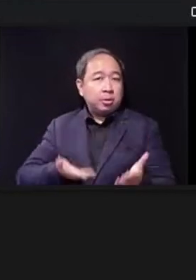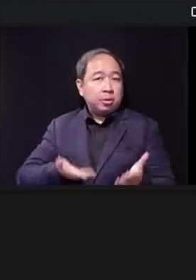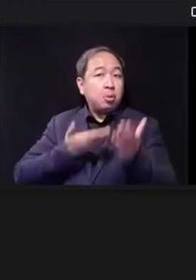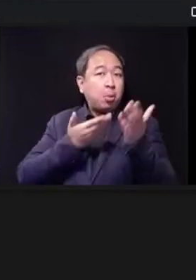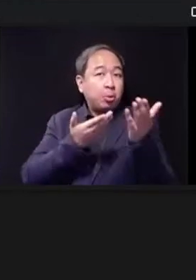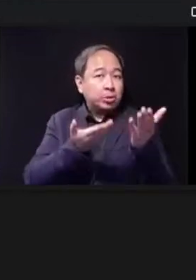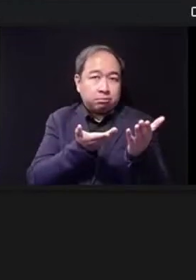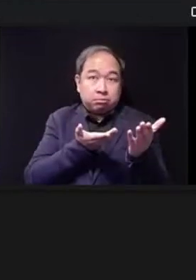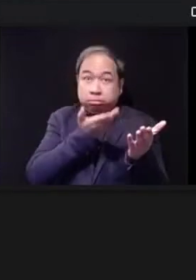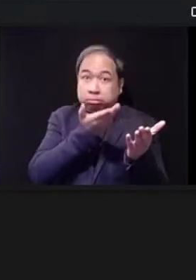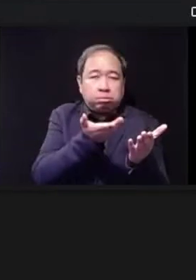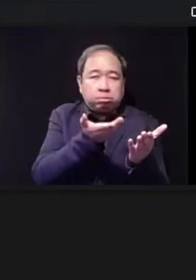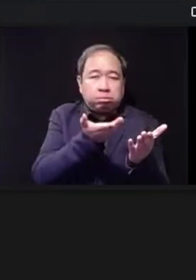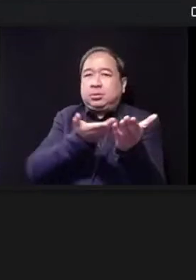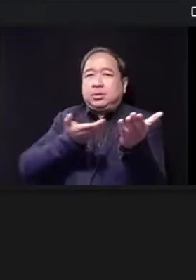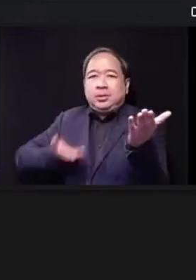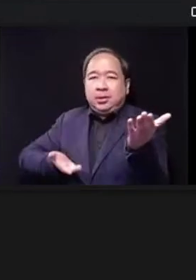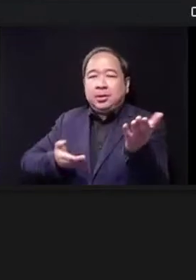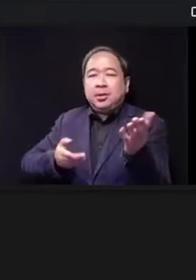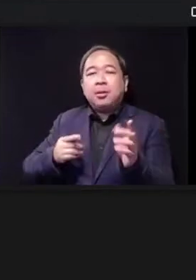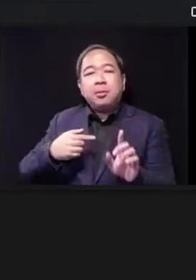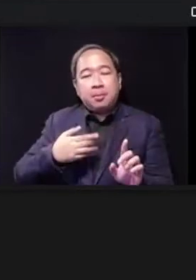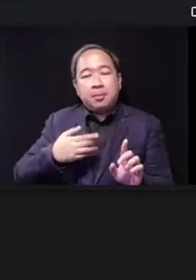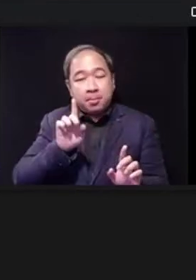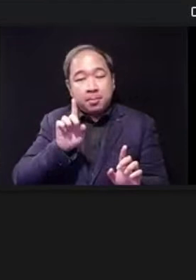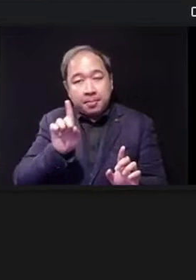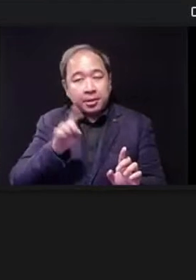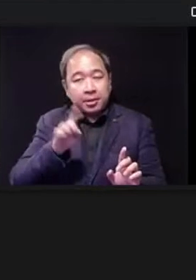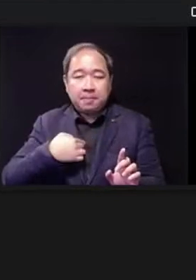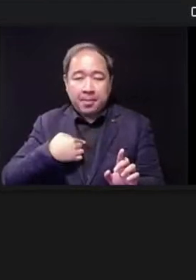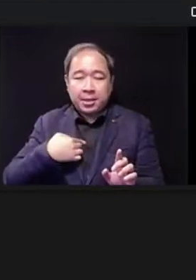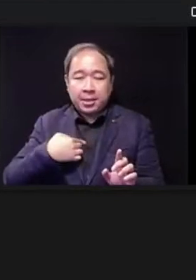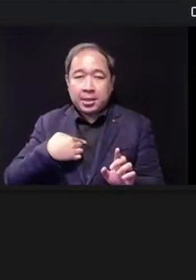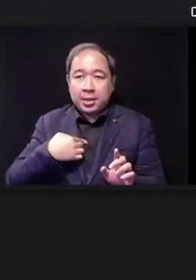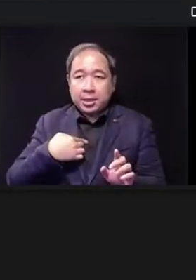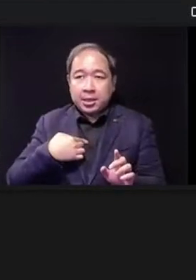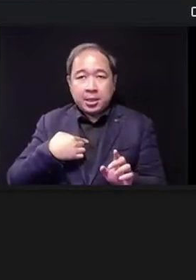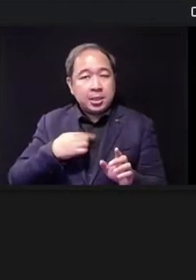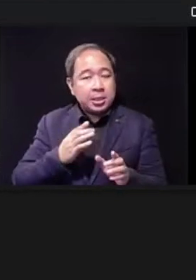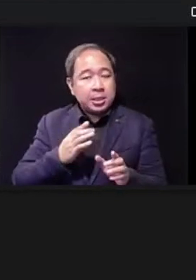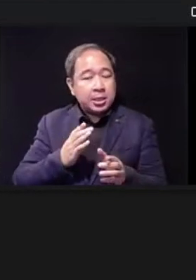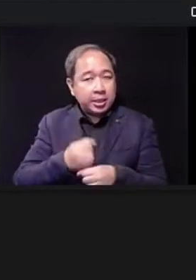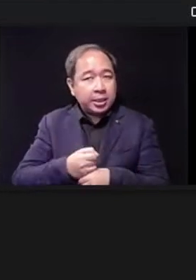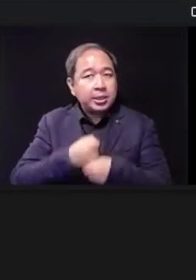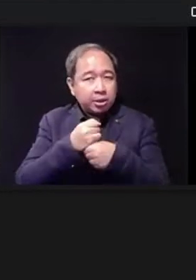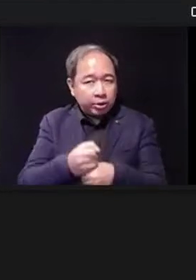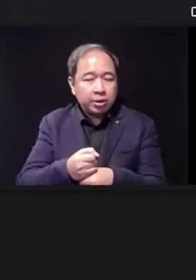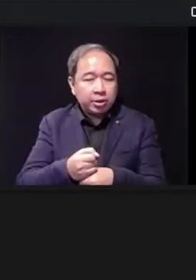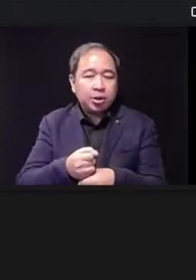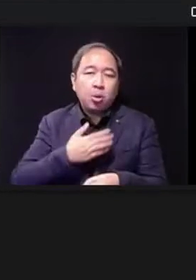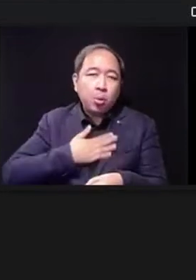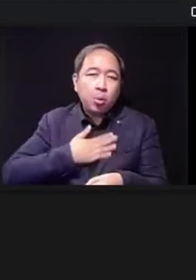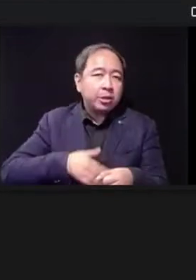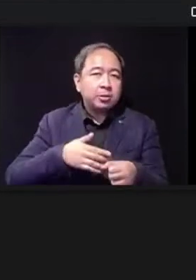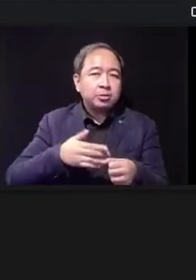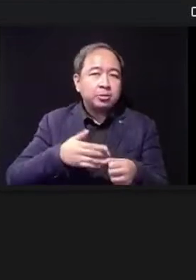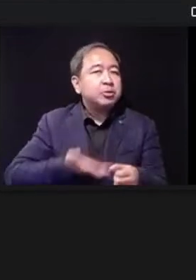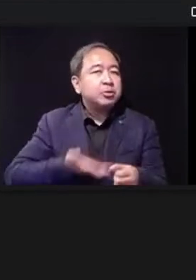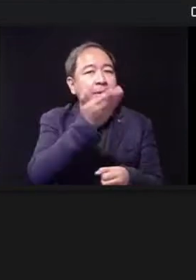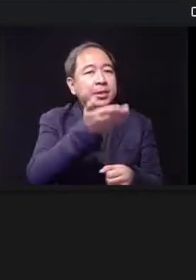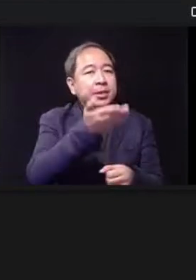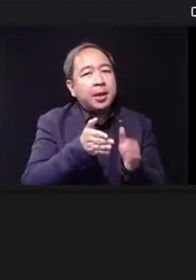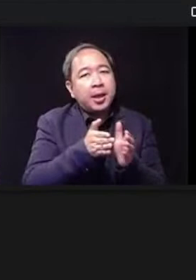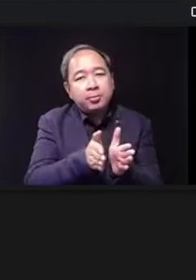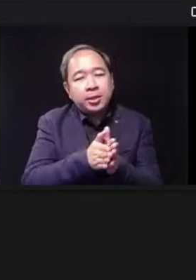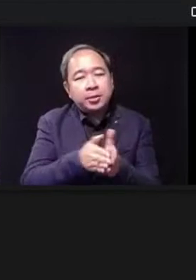reserve the right of my delegation for presenting an explanation of position after before